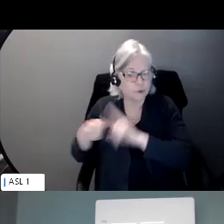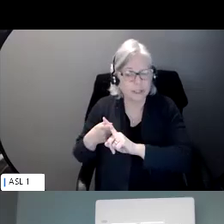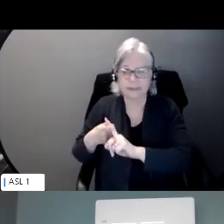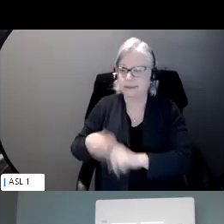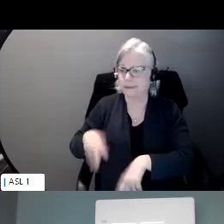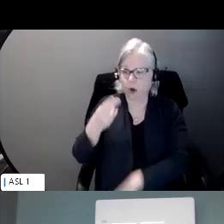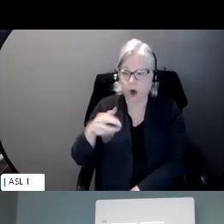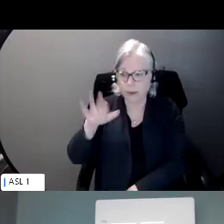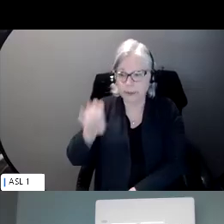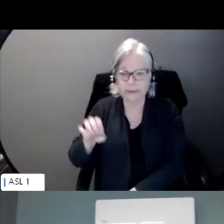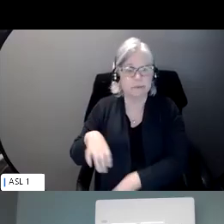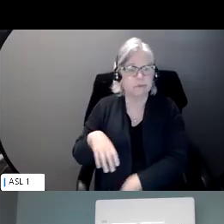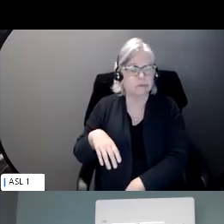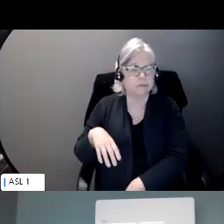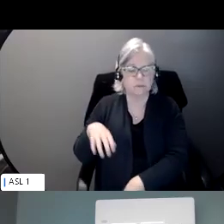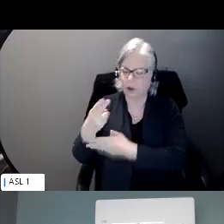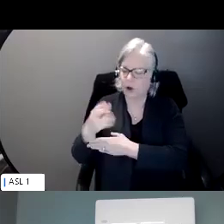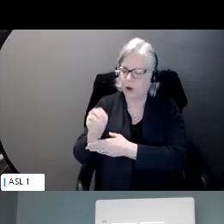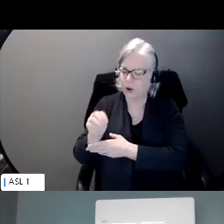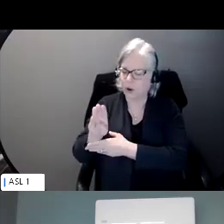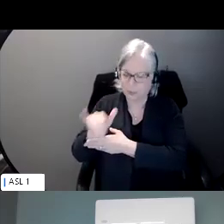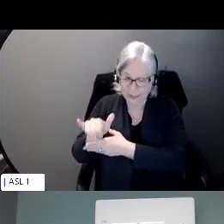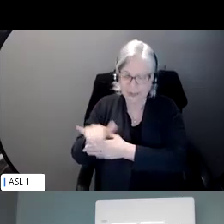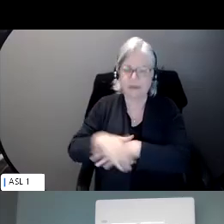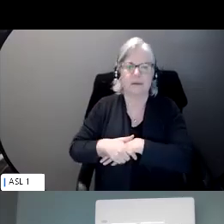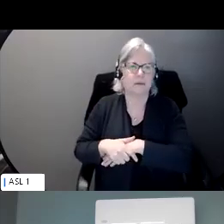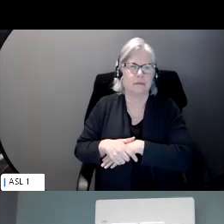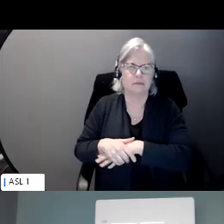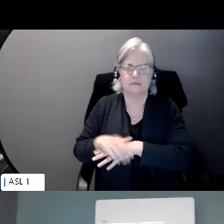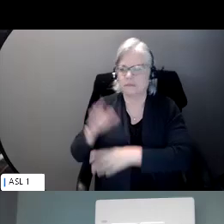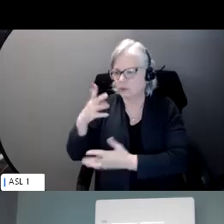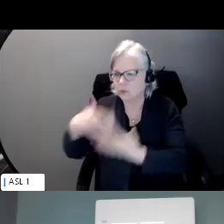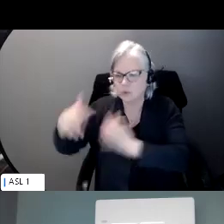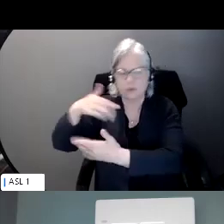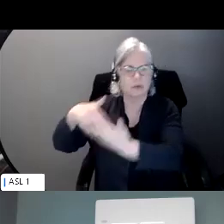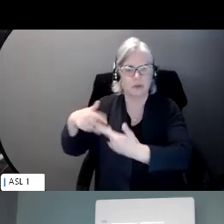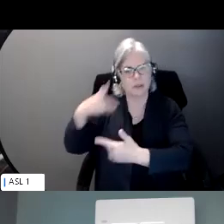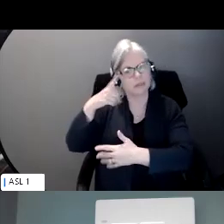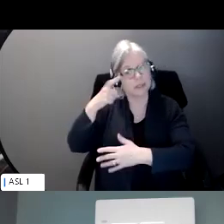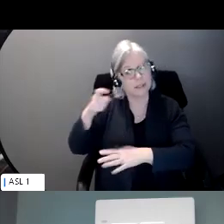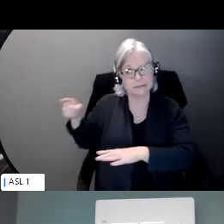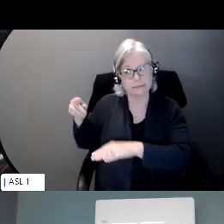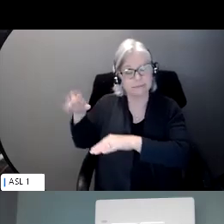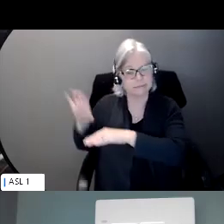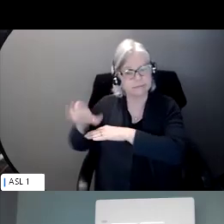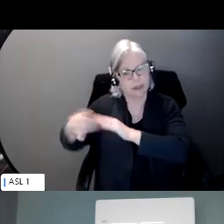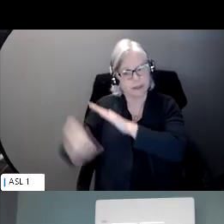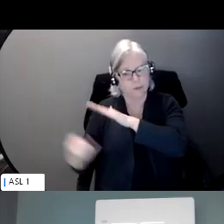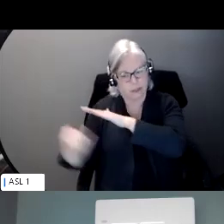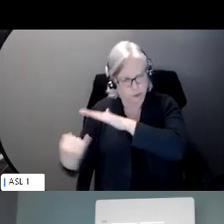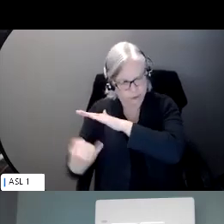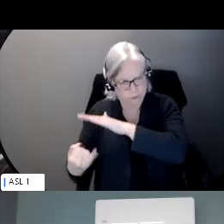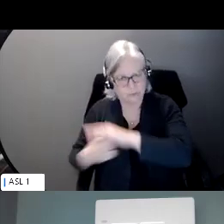activities, community clubs, due to the isolation that they've experienced. We've also noticed that there is an